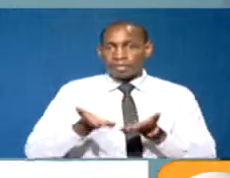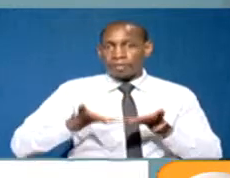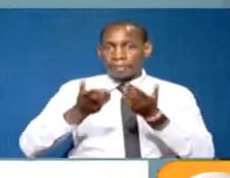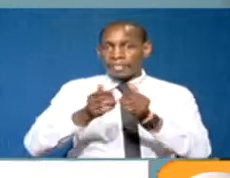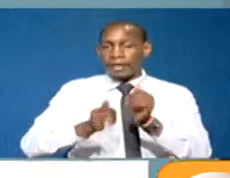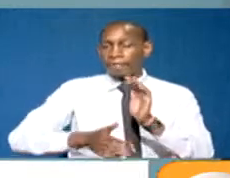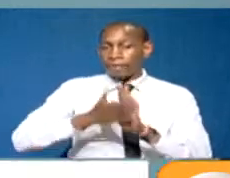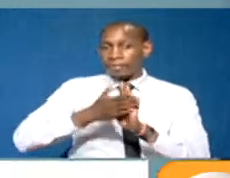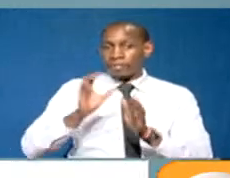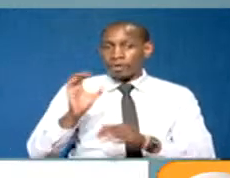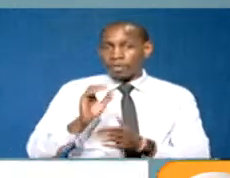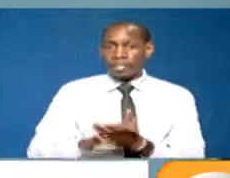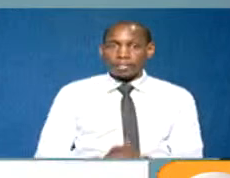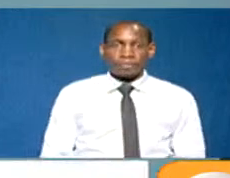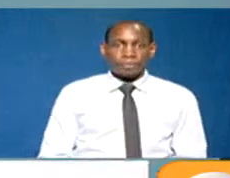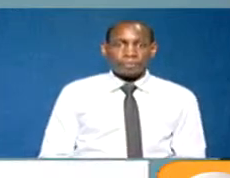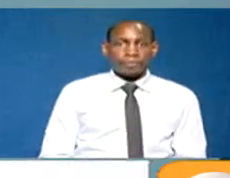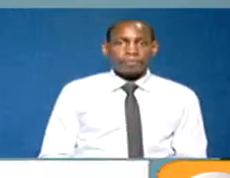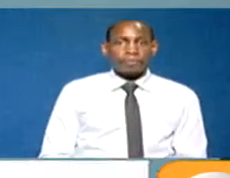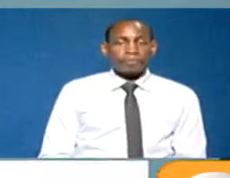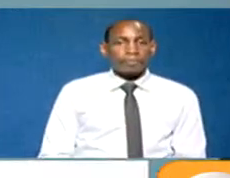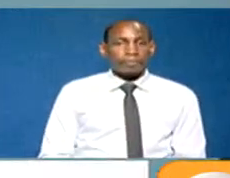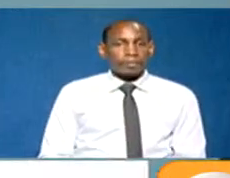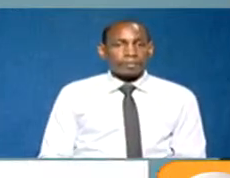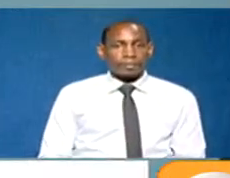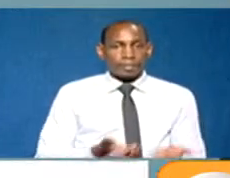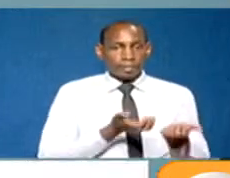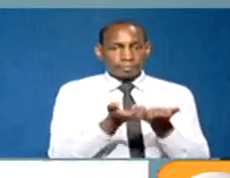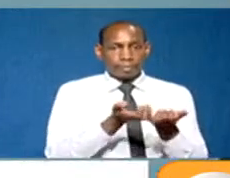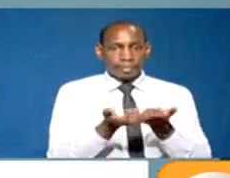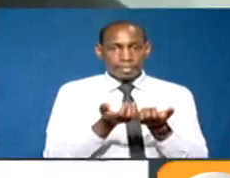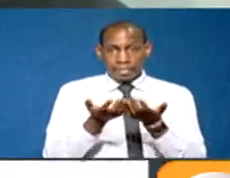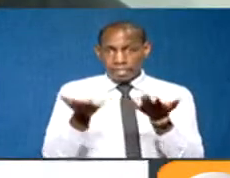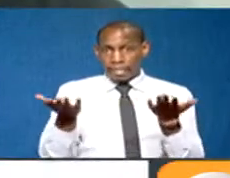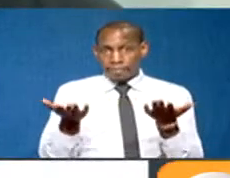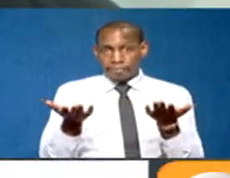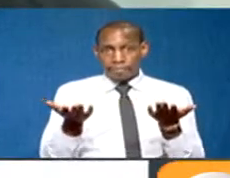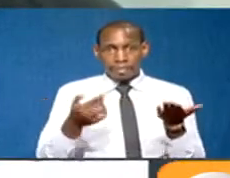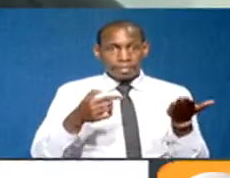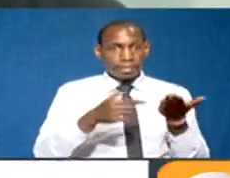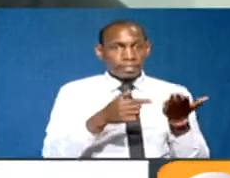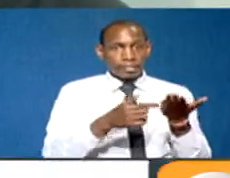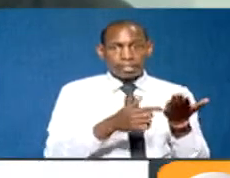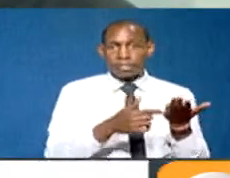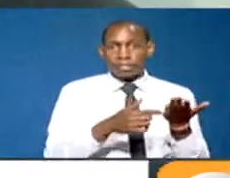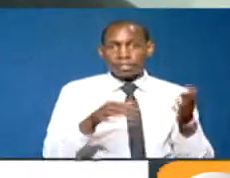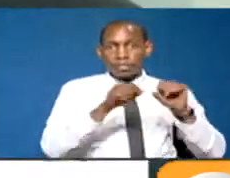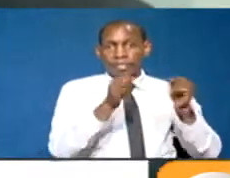clients. Businesses that are not moving towards digitizing